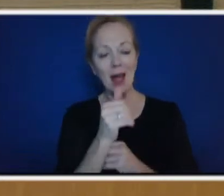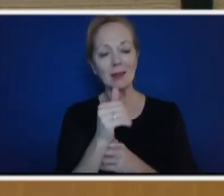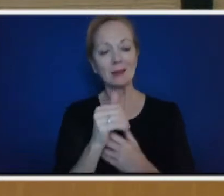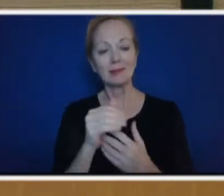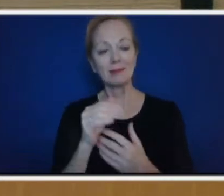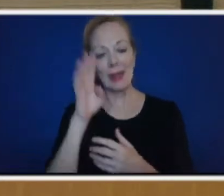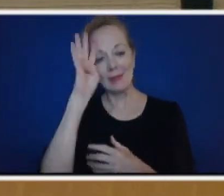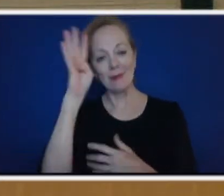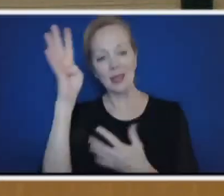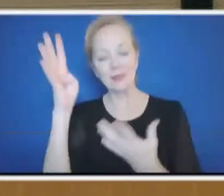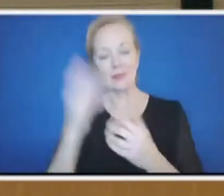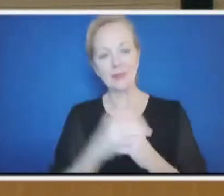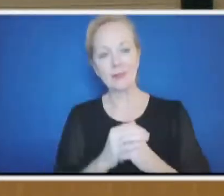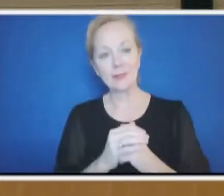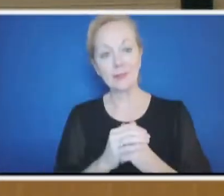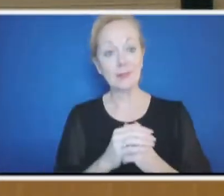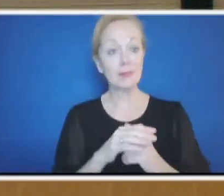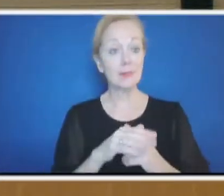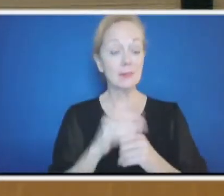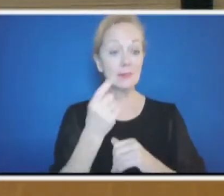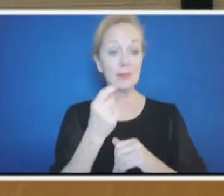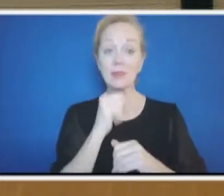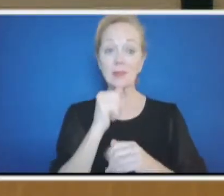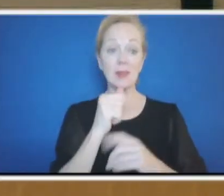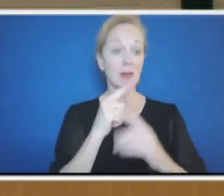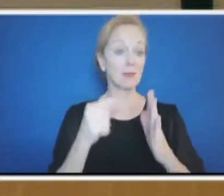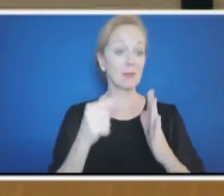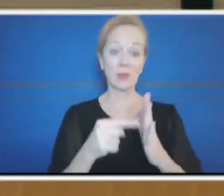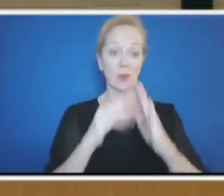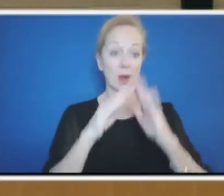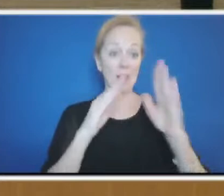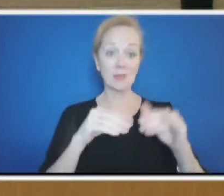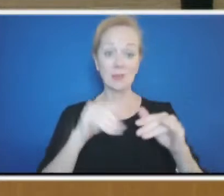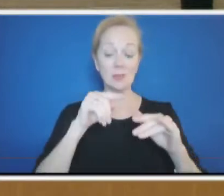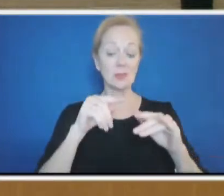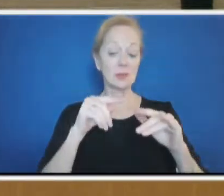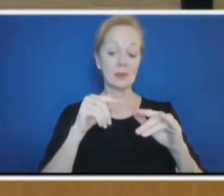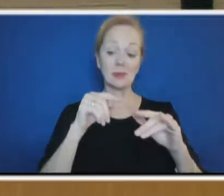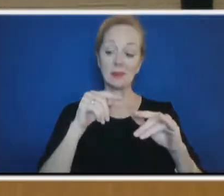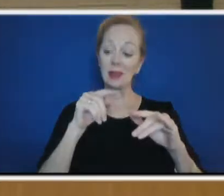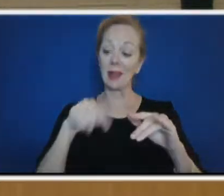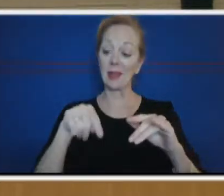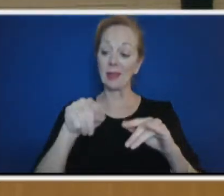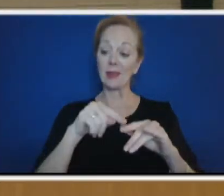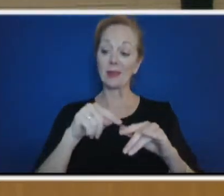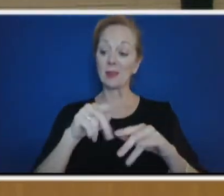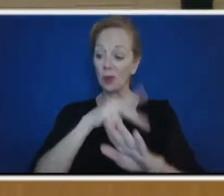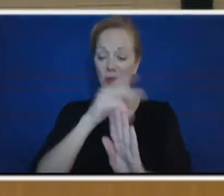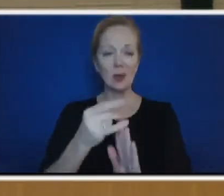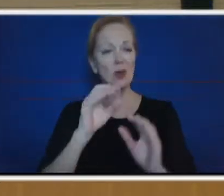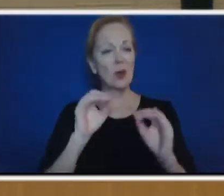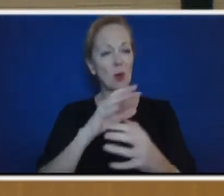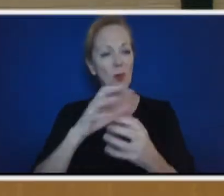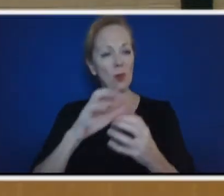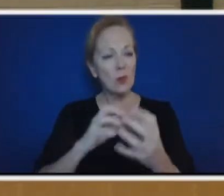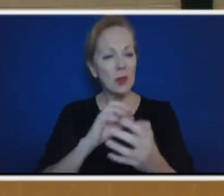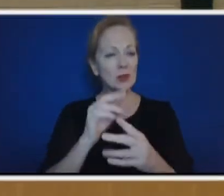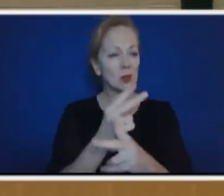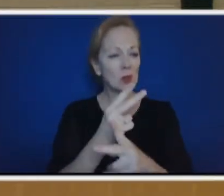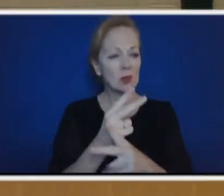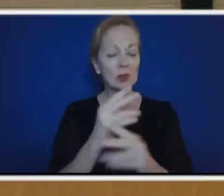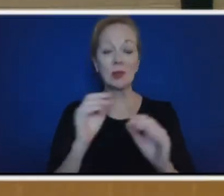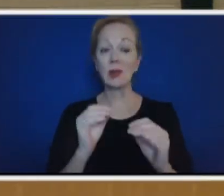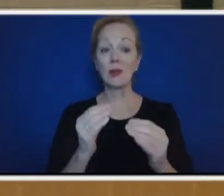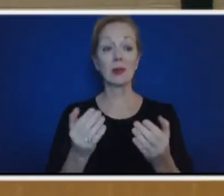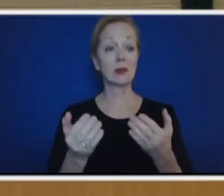fact is there are no affordable housing units in this project at all. There's no mixed uses. There's nothing to serve